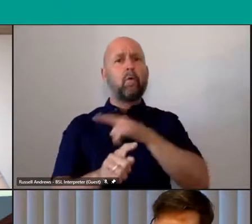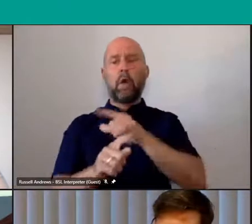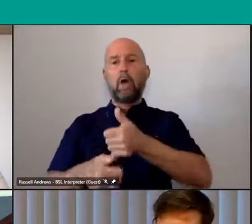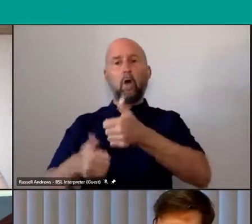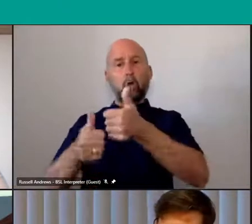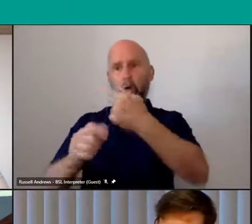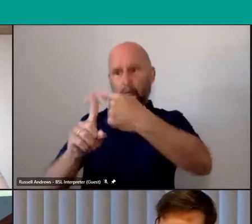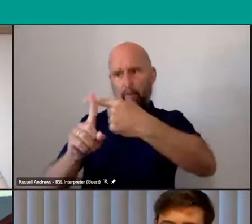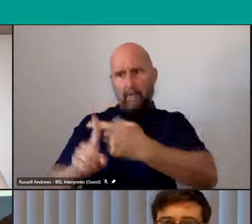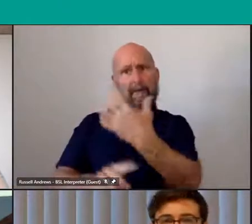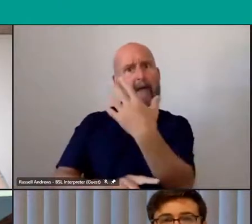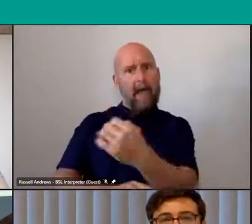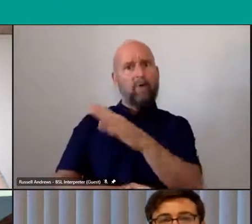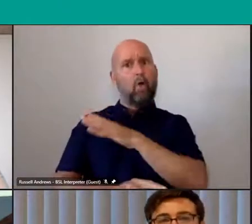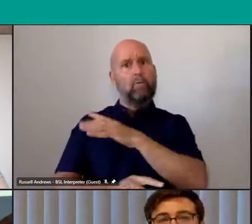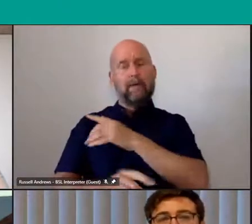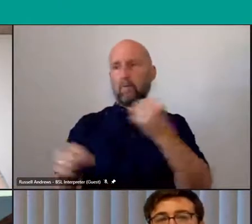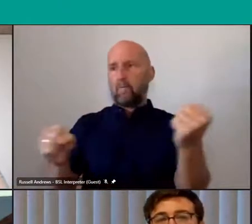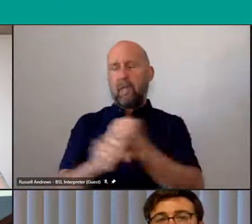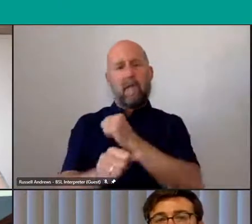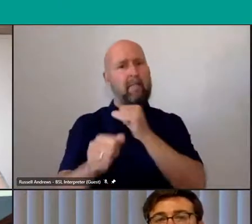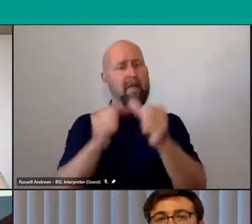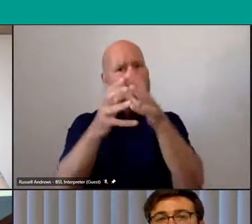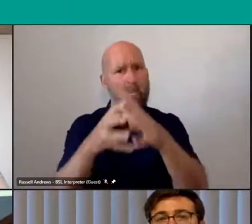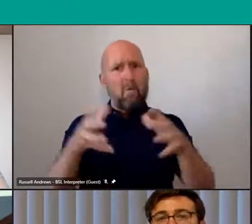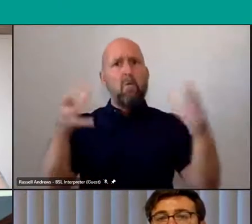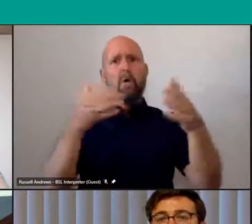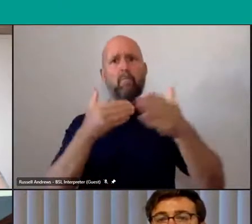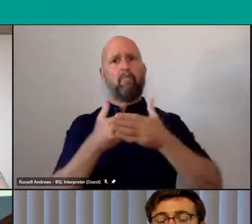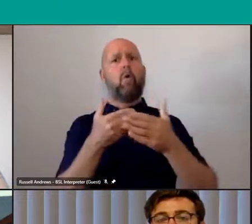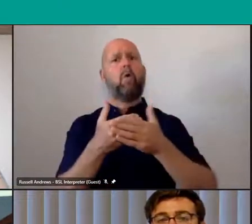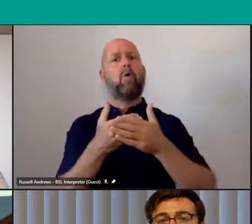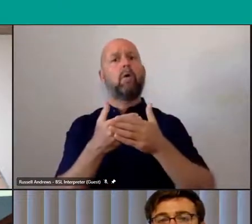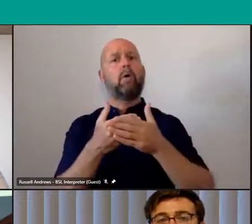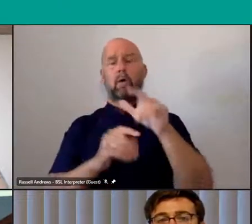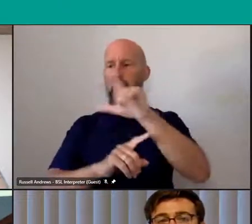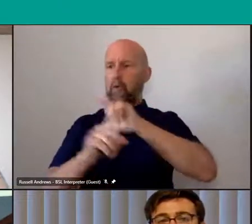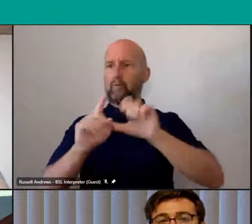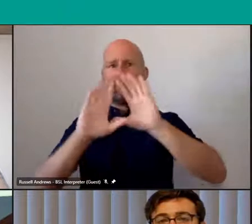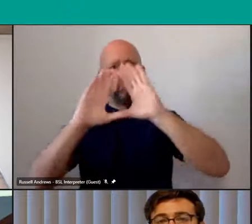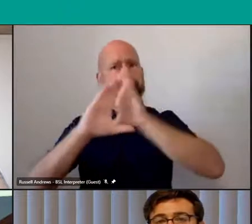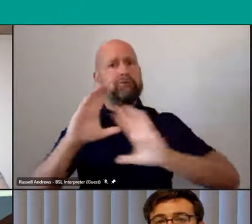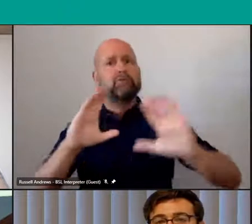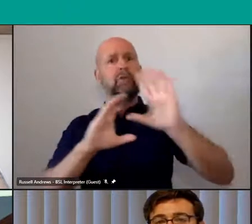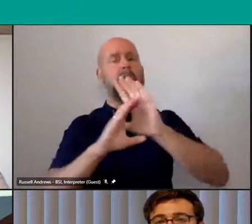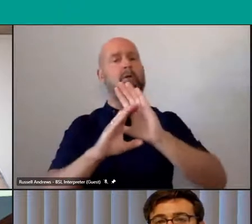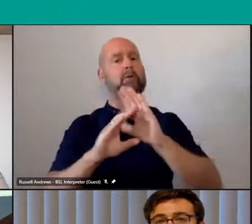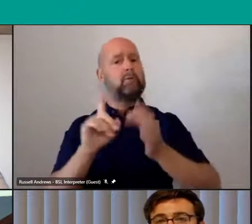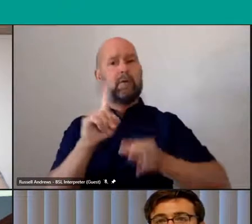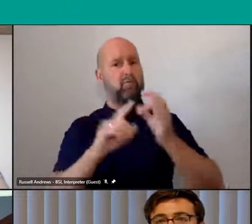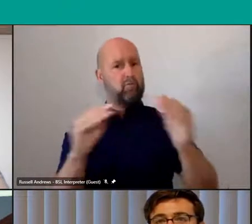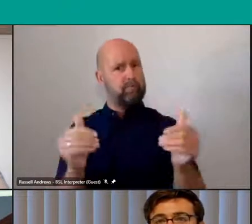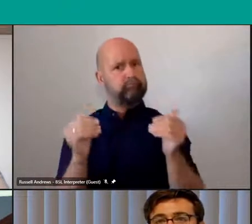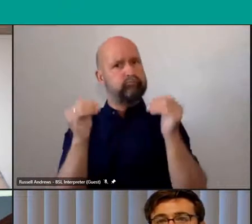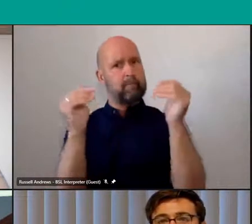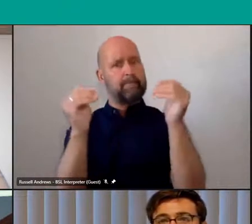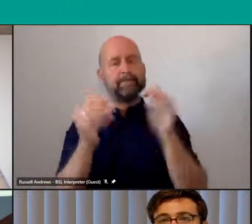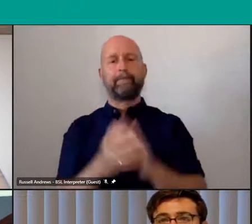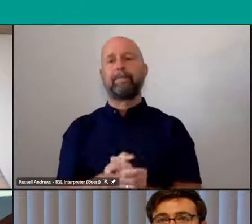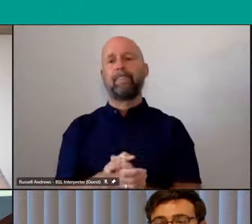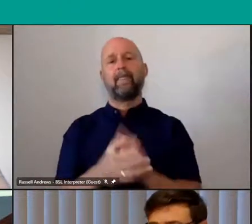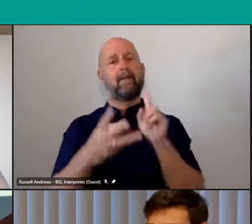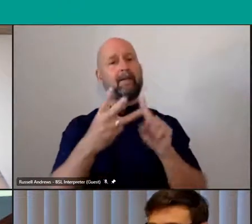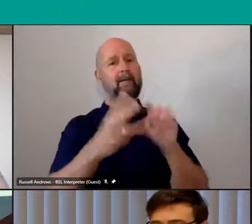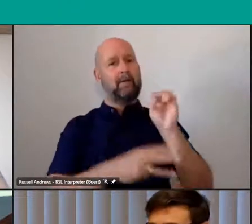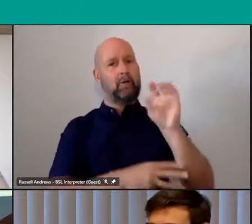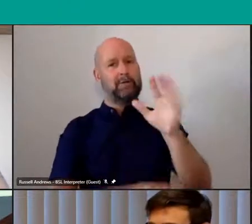things that are already happening here in the city region, and to take those good things to the next level. Can I have the next slide, please?